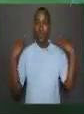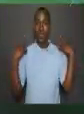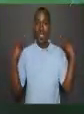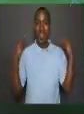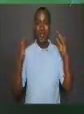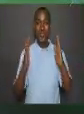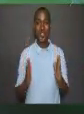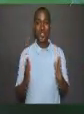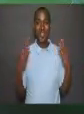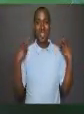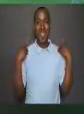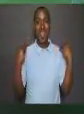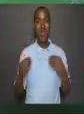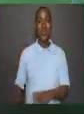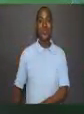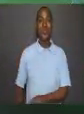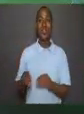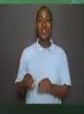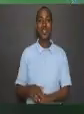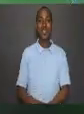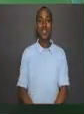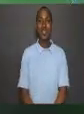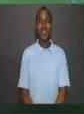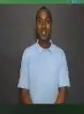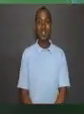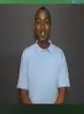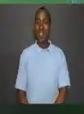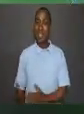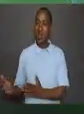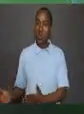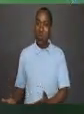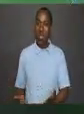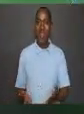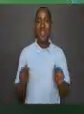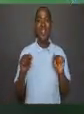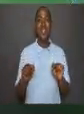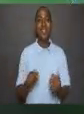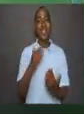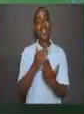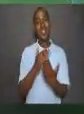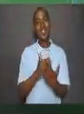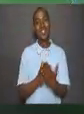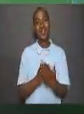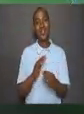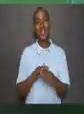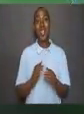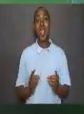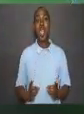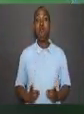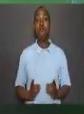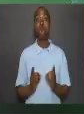Hello, teacher. Hello, students. Welcome to today's lesson on